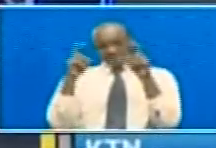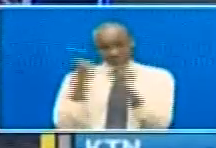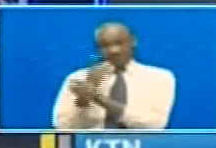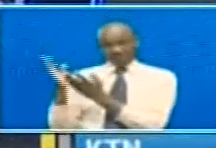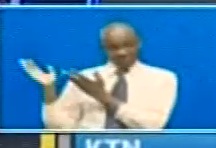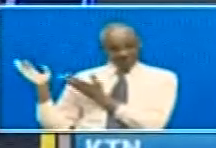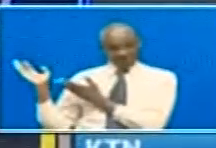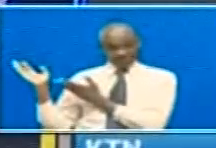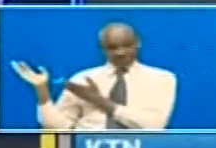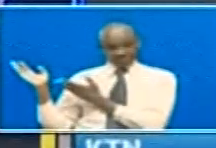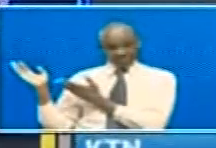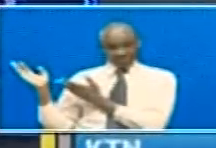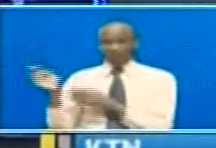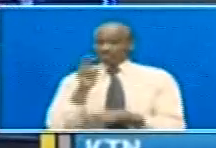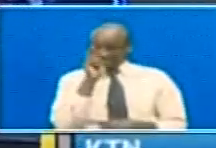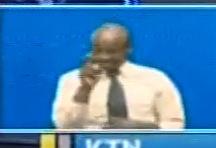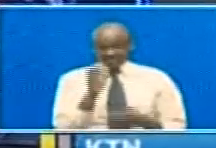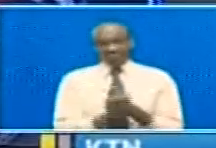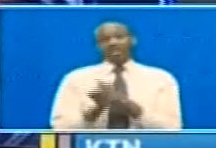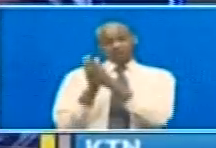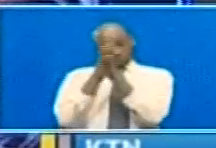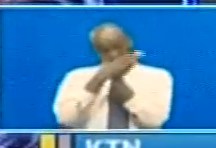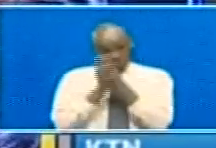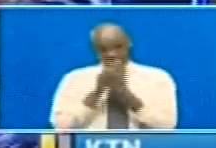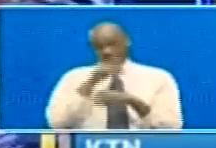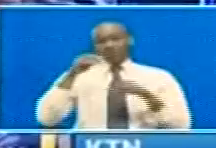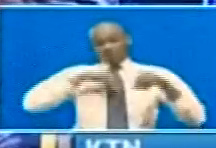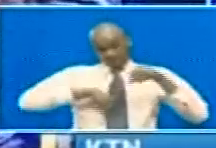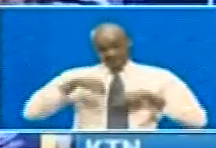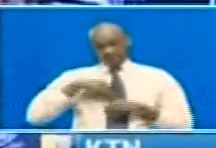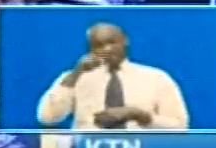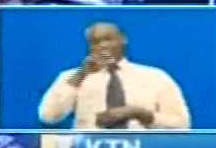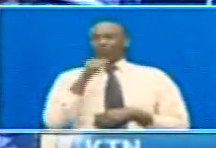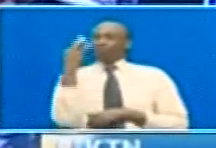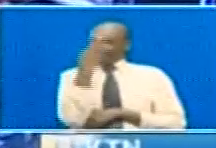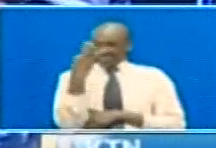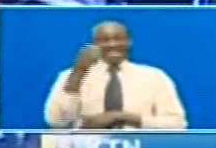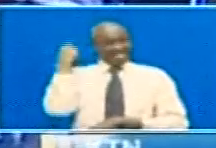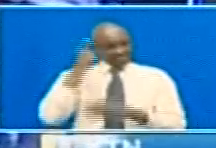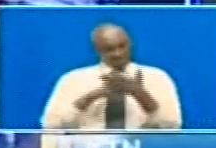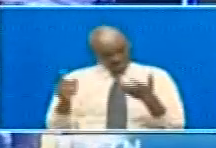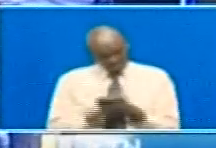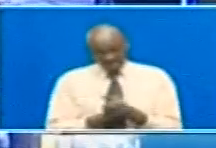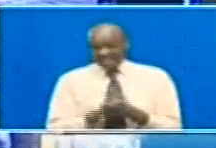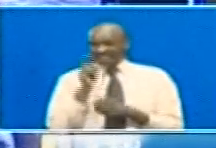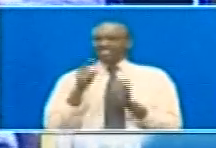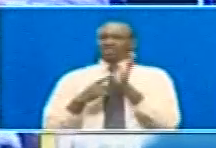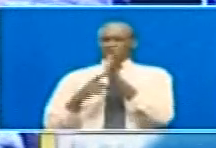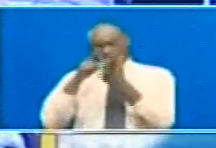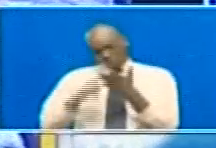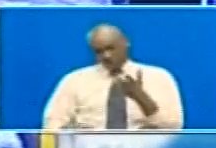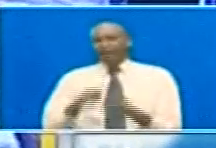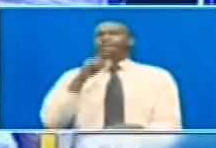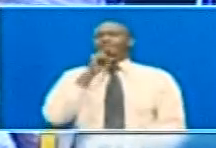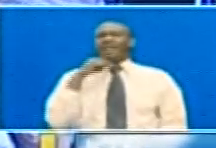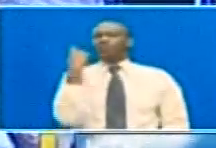focus on the Super Bowl, let's take a look at this story that you have been focusing on for you since Wednesday last week. The wall of the accused, the